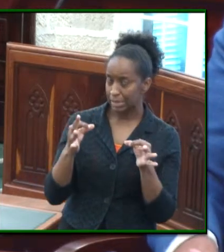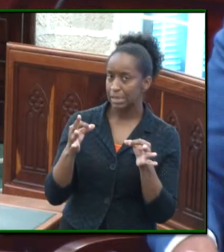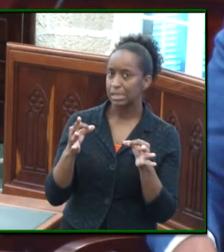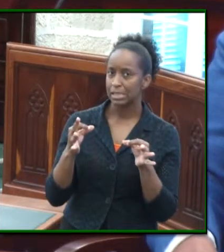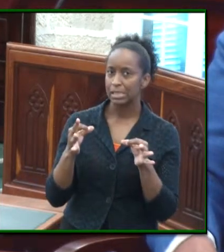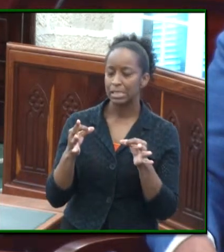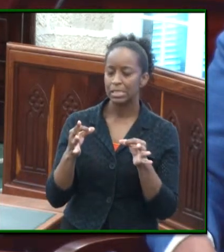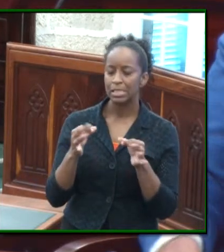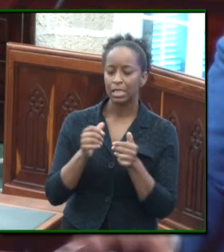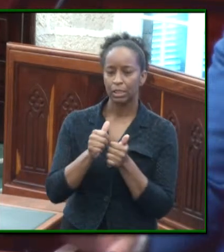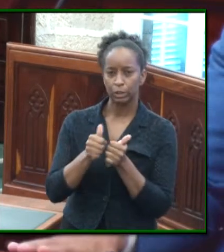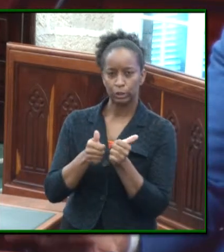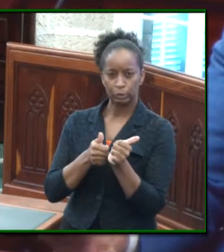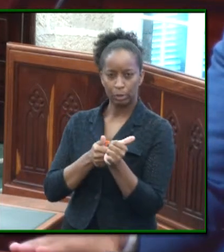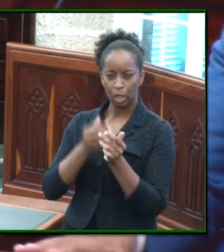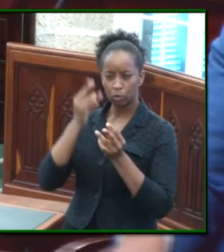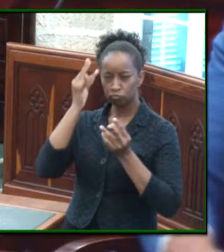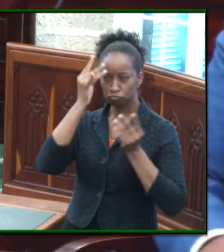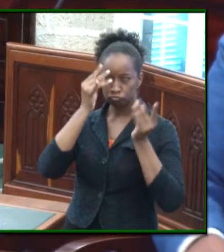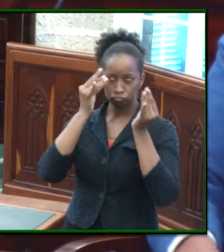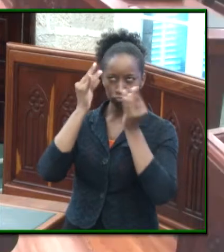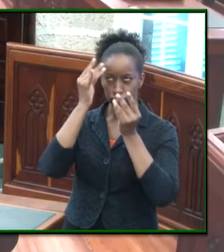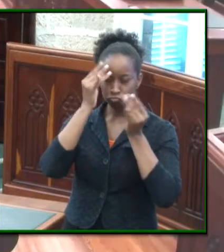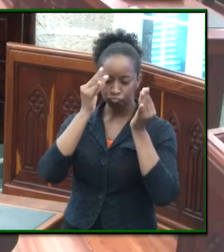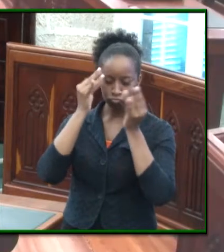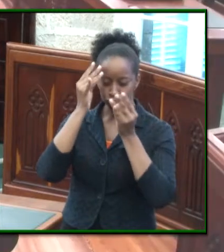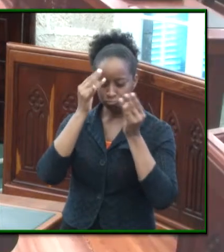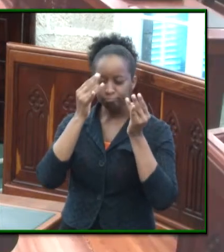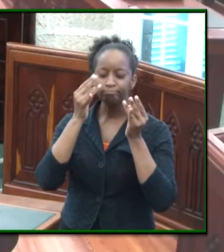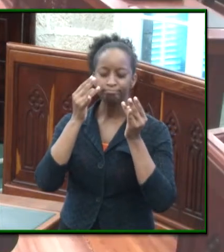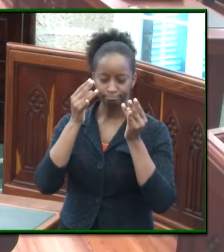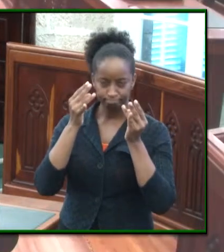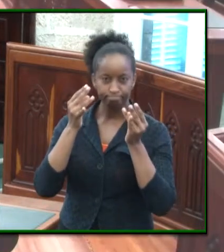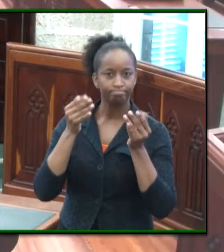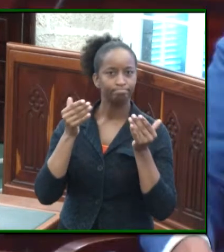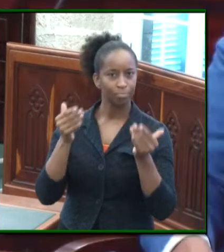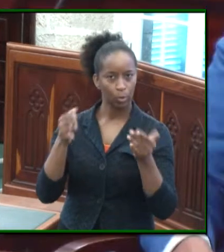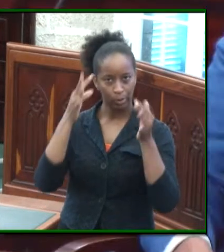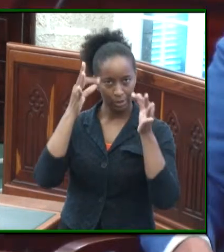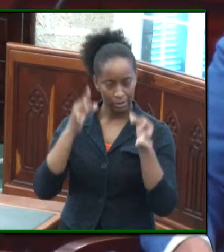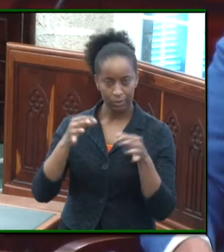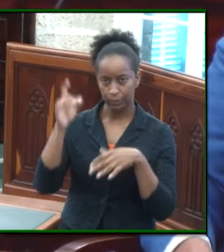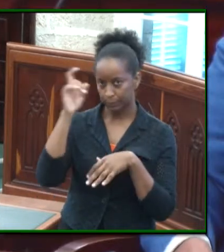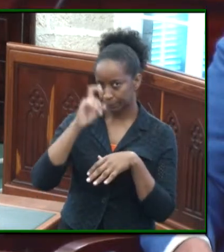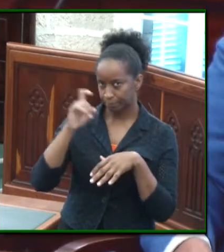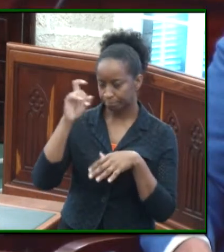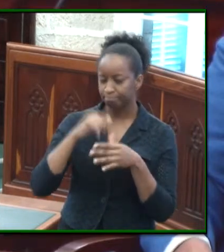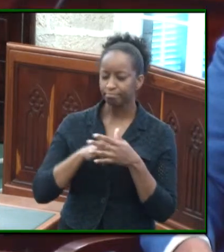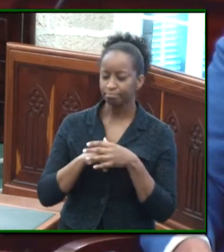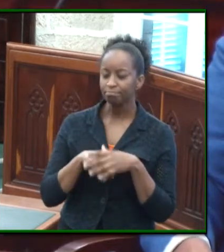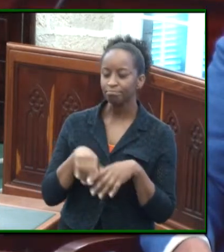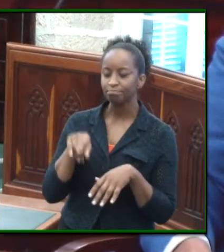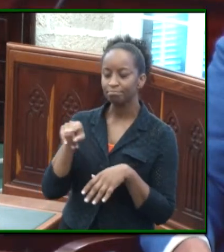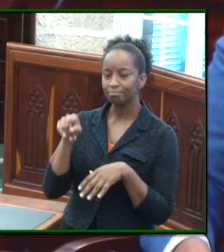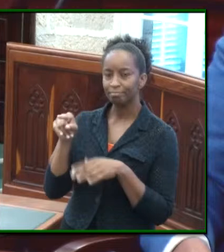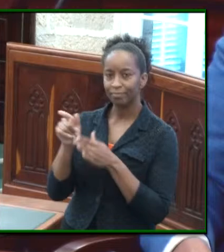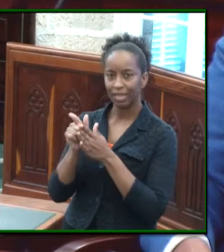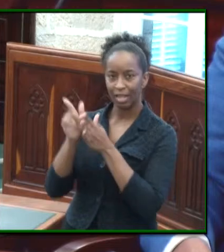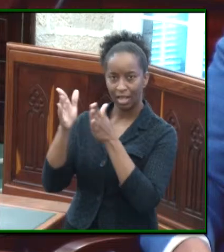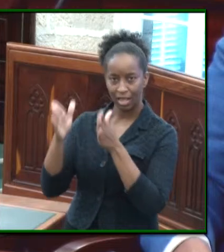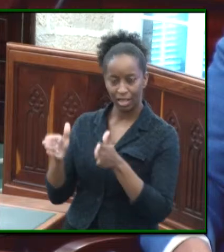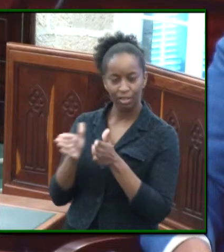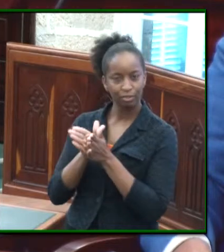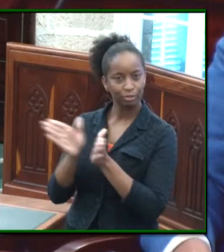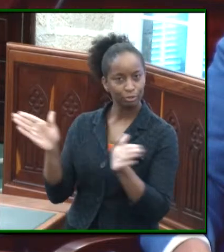2018. Much to the anguish of the Honourable Leader of the Opposition, but I compliment the Prime